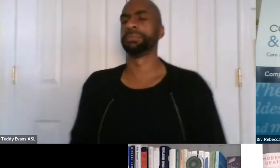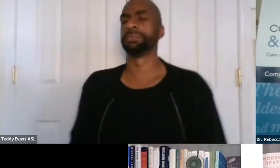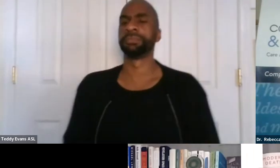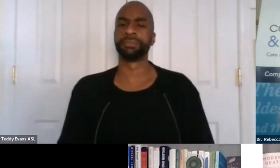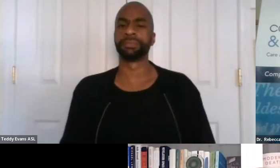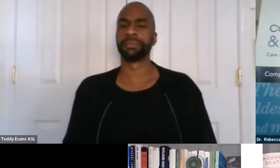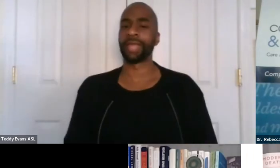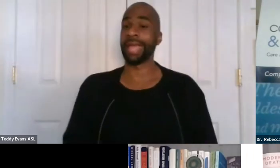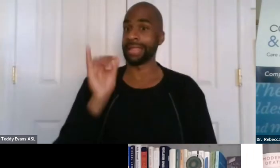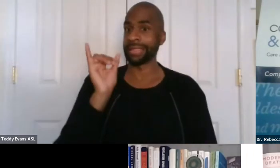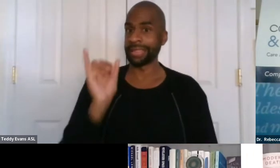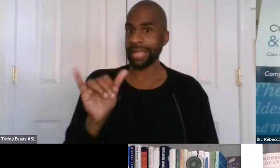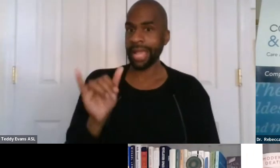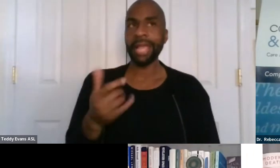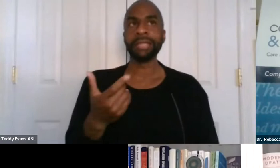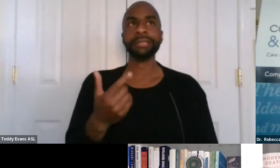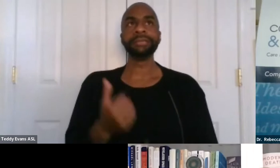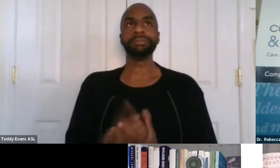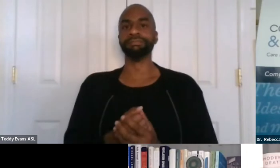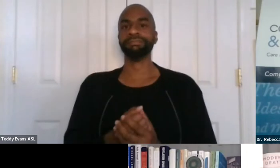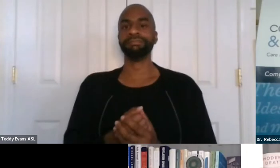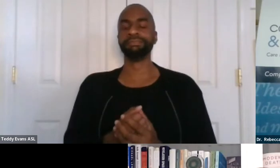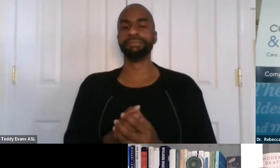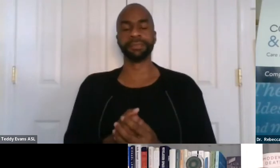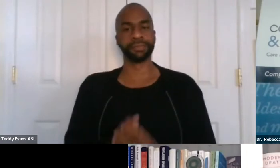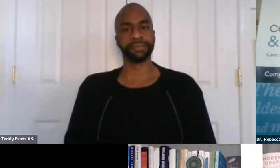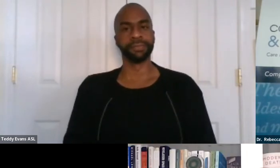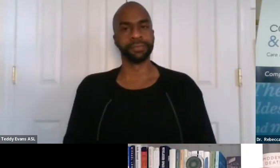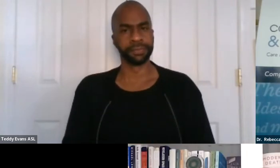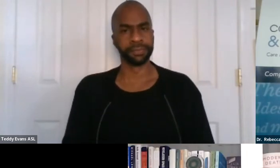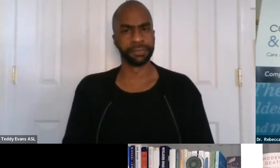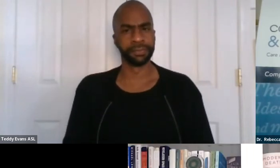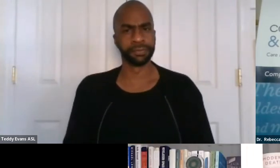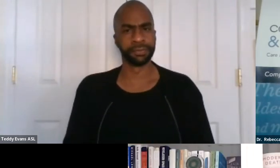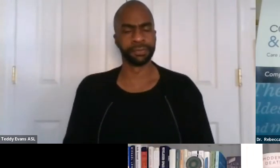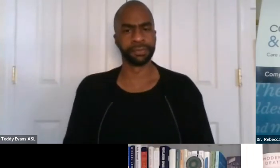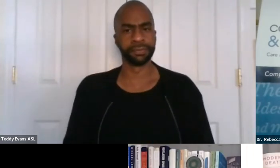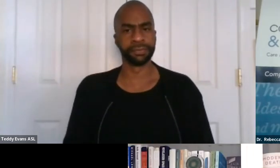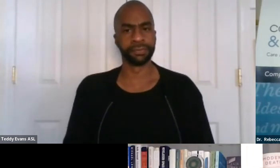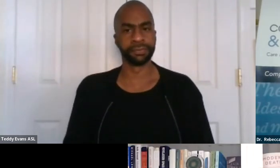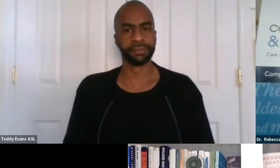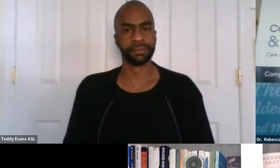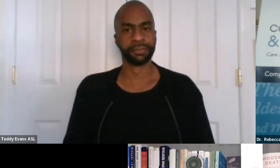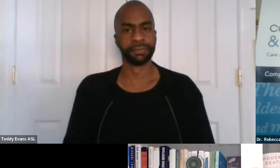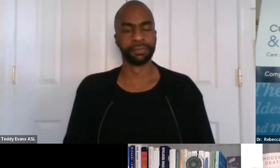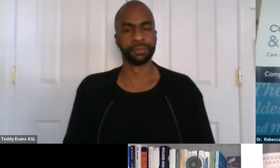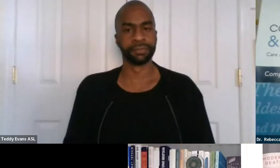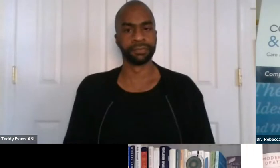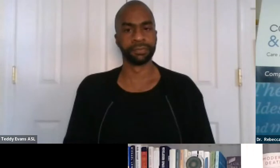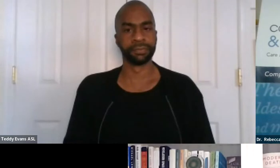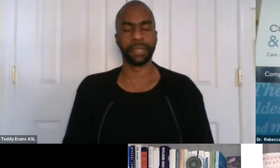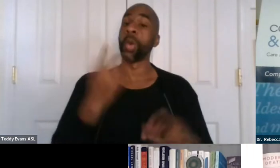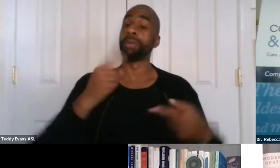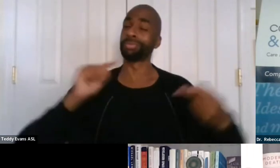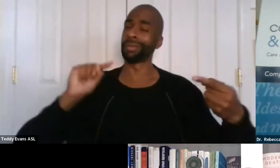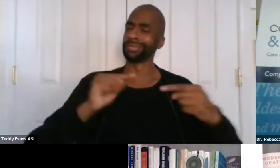can provide a window for us to connect with our patients as human beings. But on the other hand, it can also cause us to revert back to